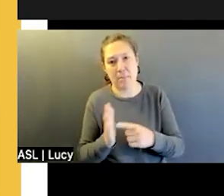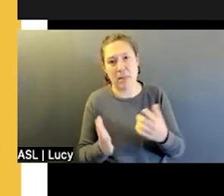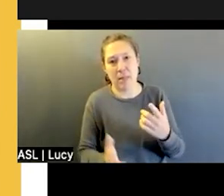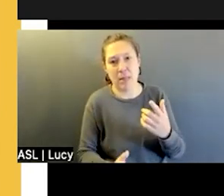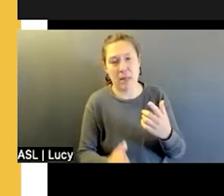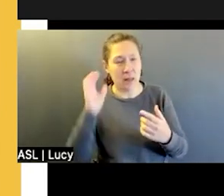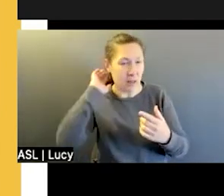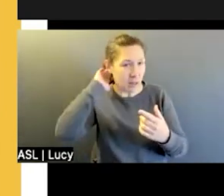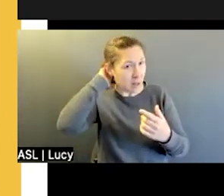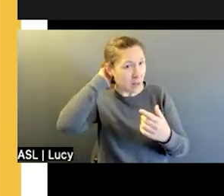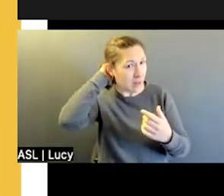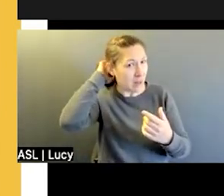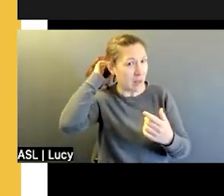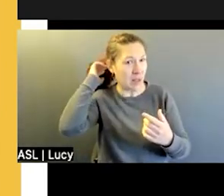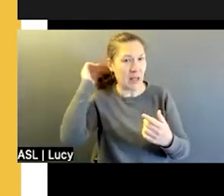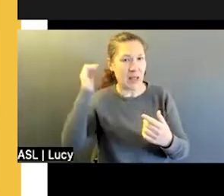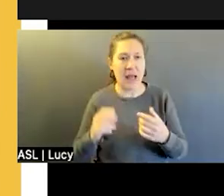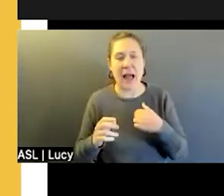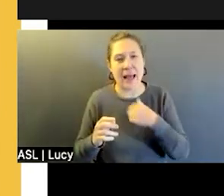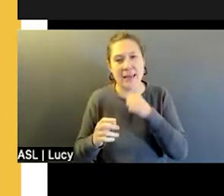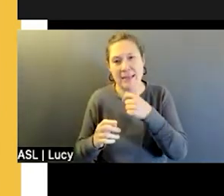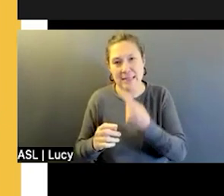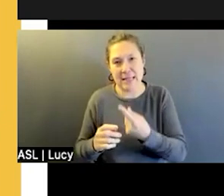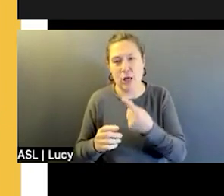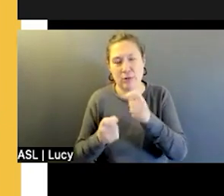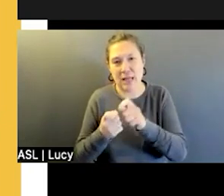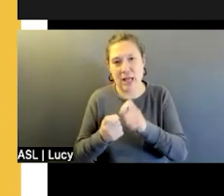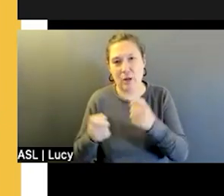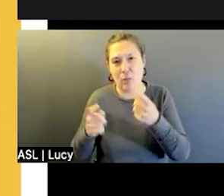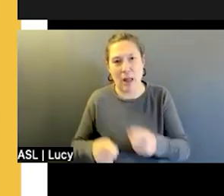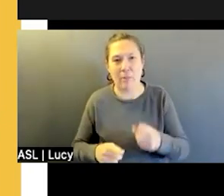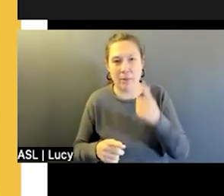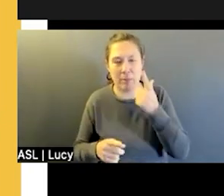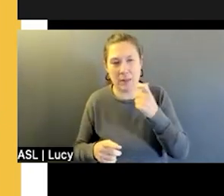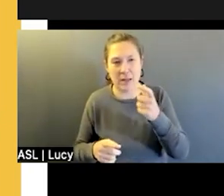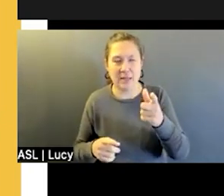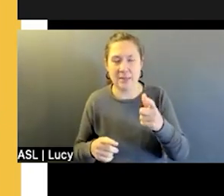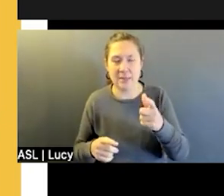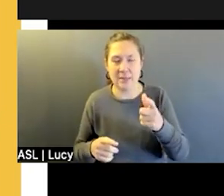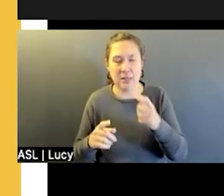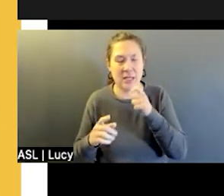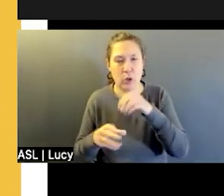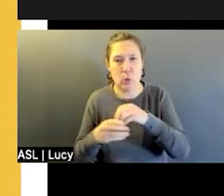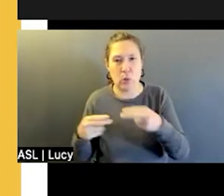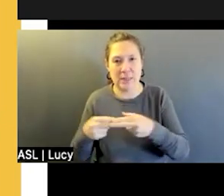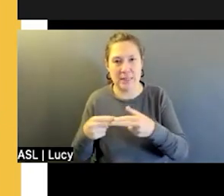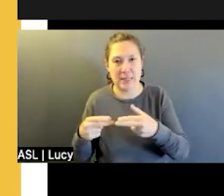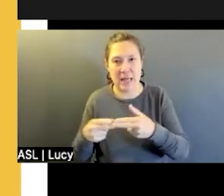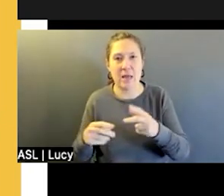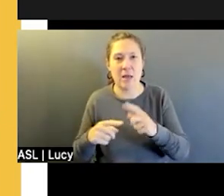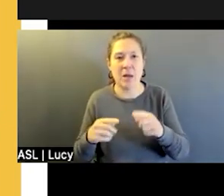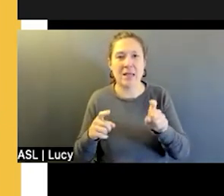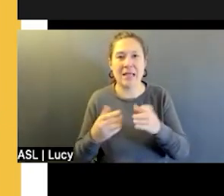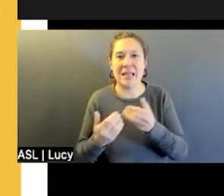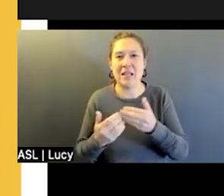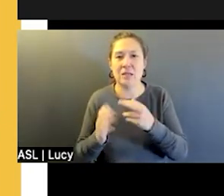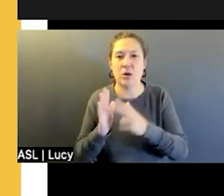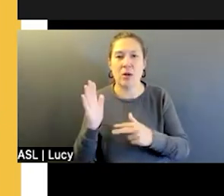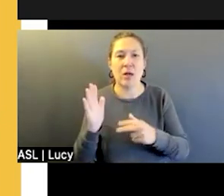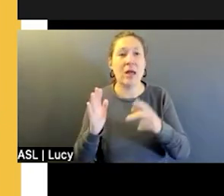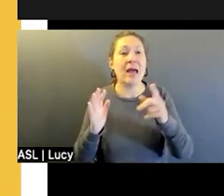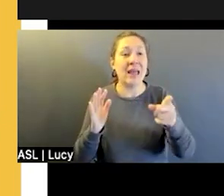readable. But what we do when we create a mathematical model is creating a polytope or a